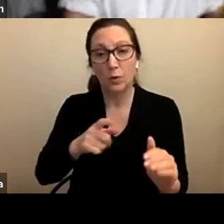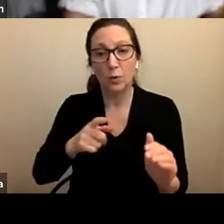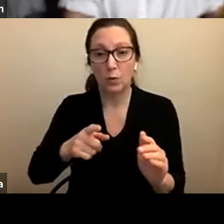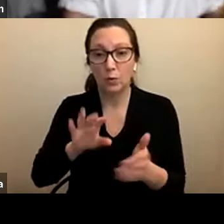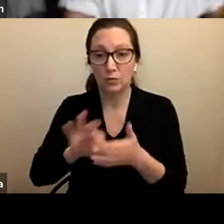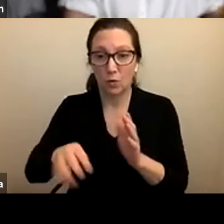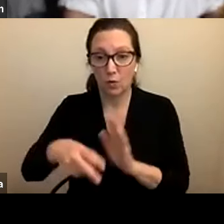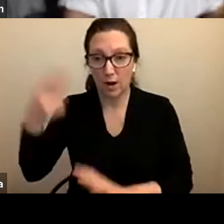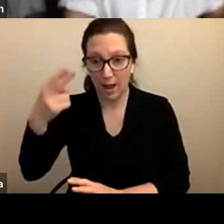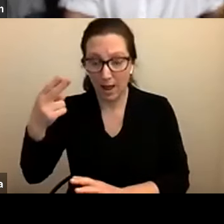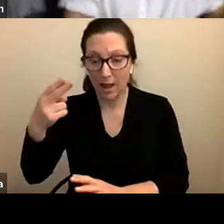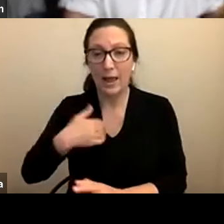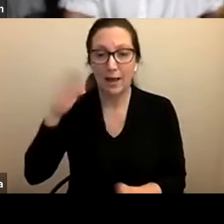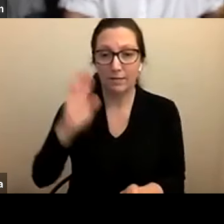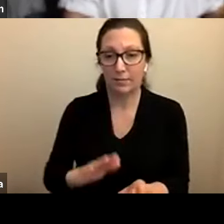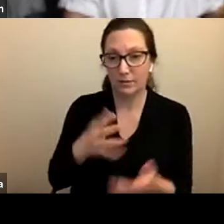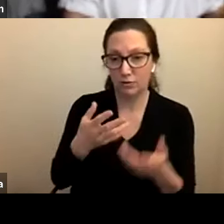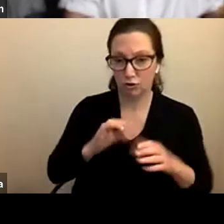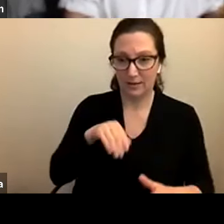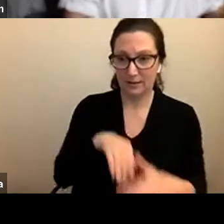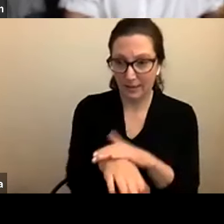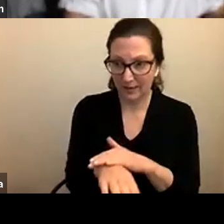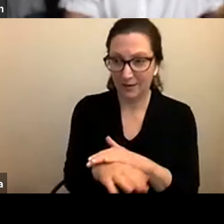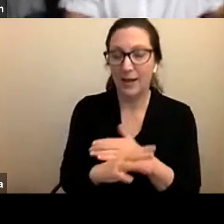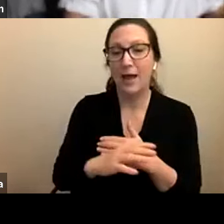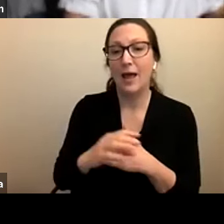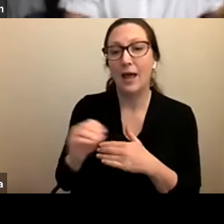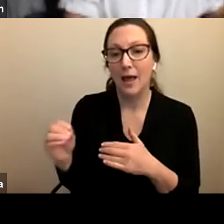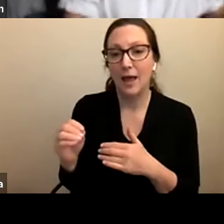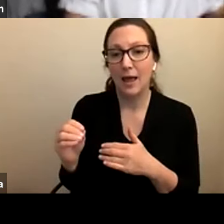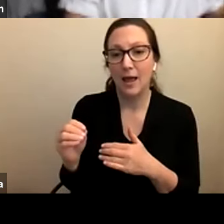have lower chances, and the policies